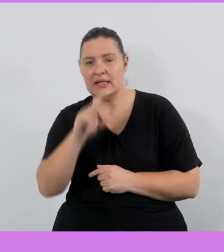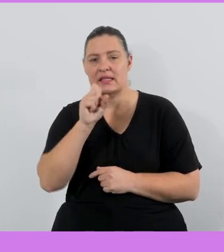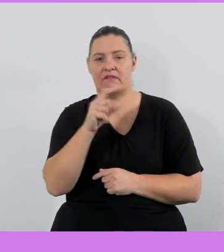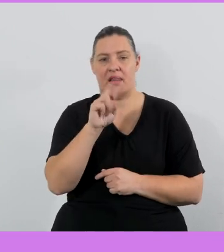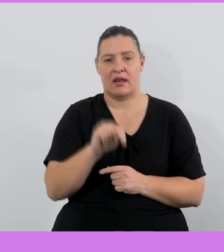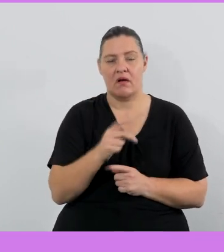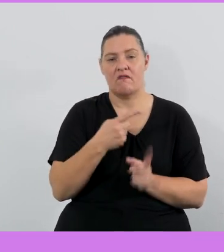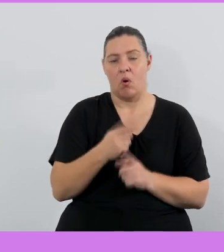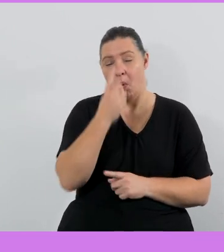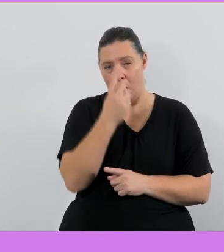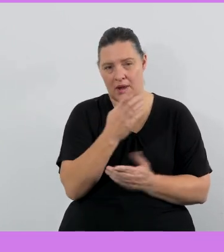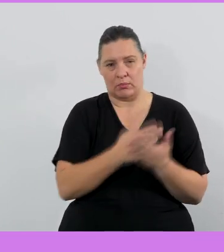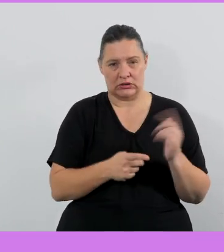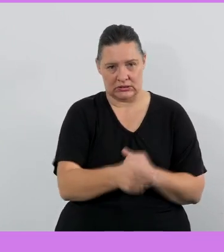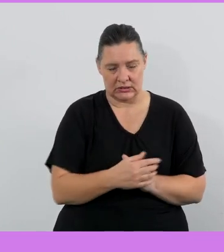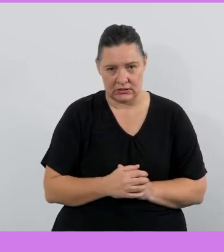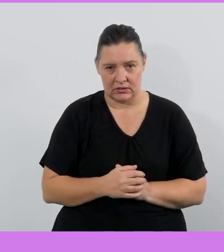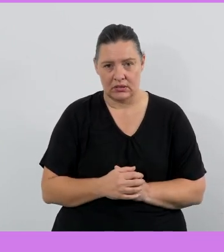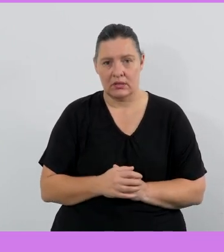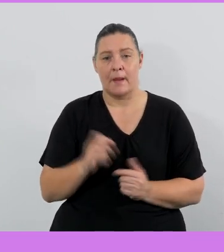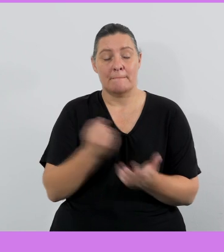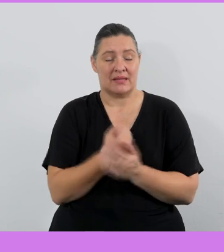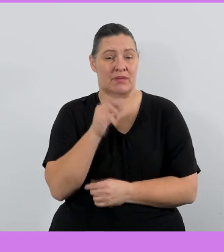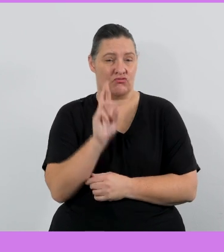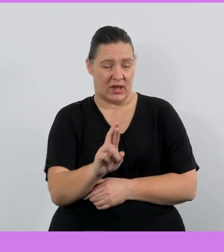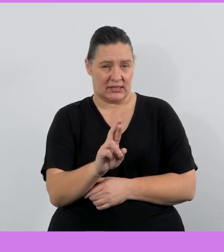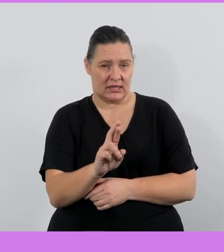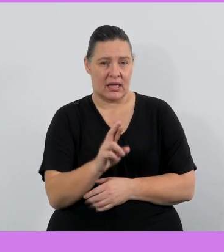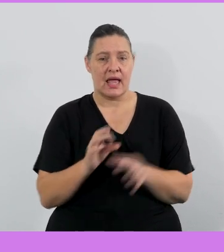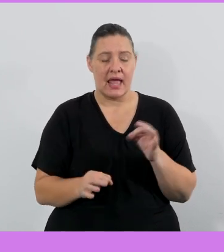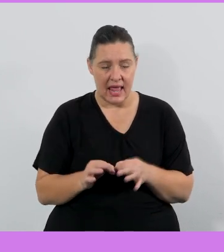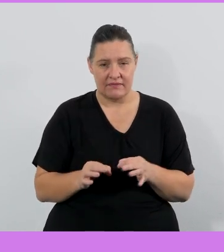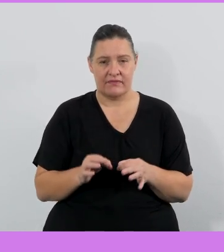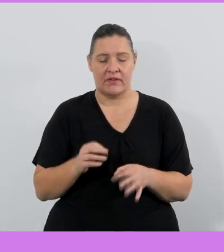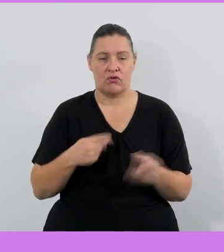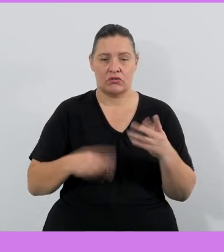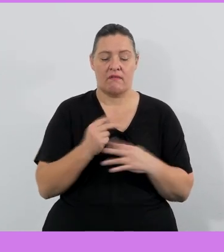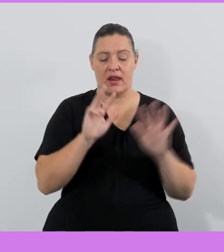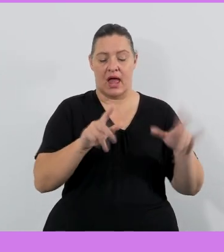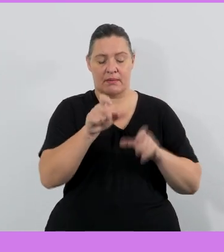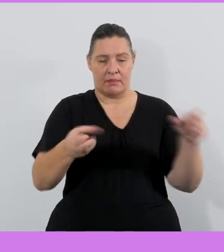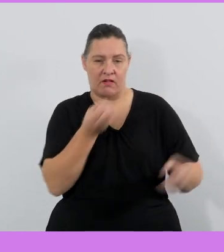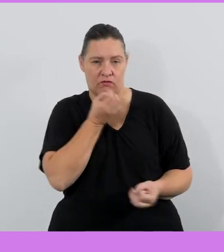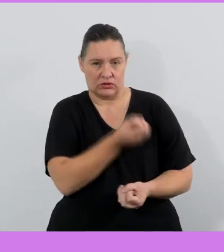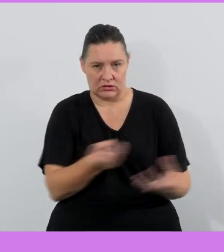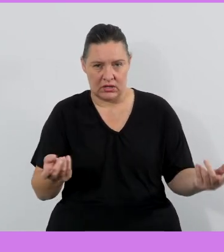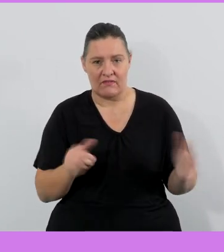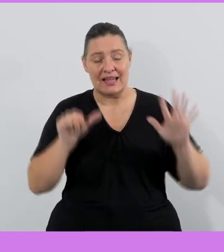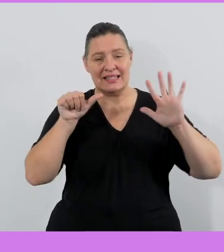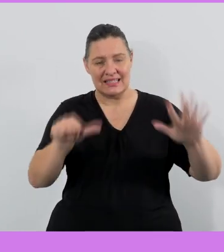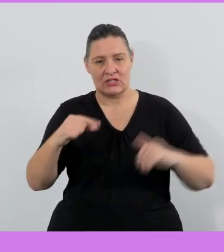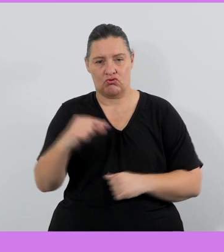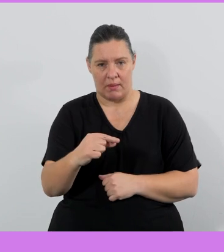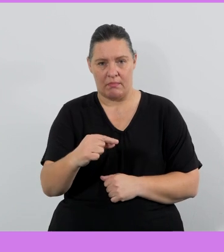saffron per portion, and this time around it should be in rand, if a recipe that serves 9 people calls for 6